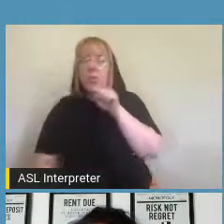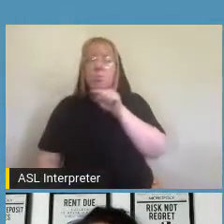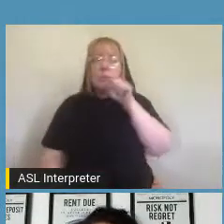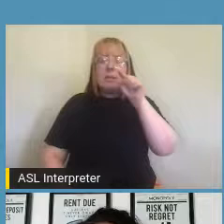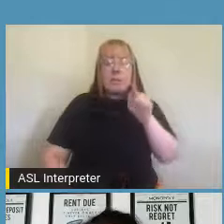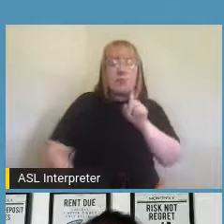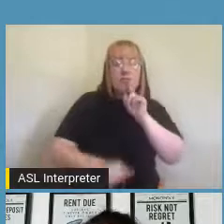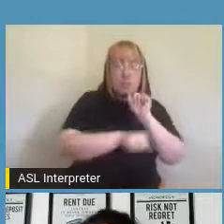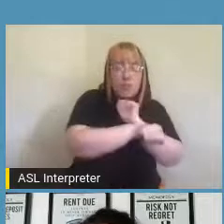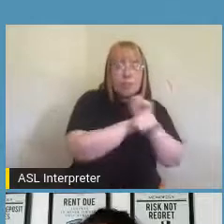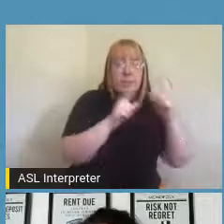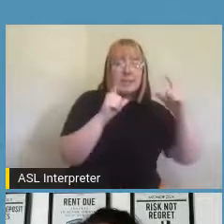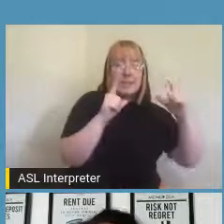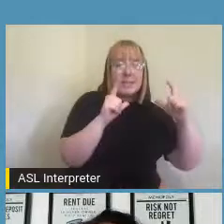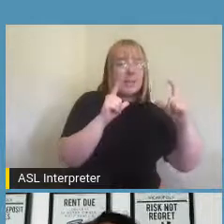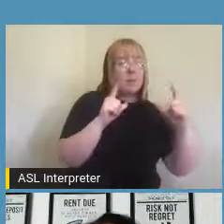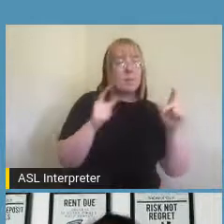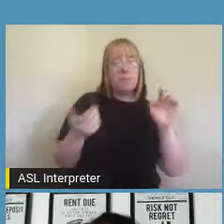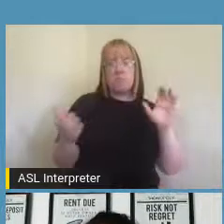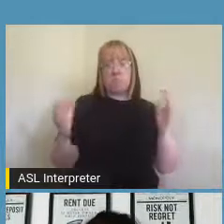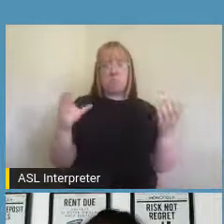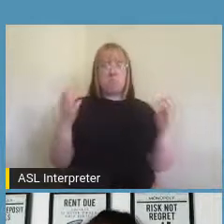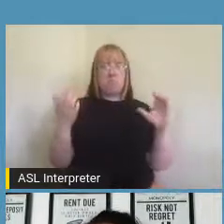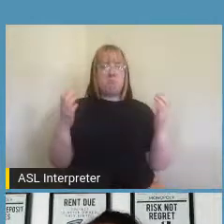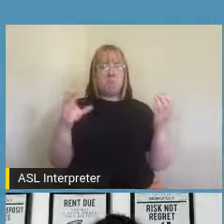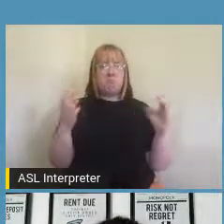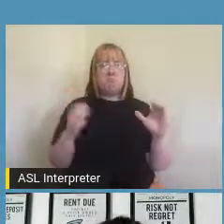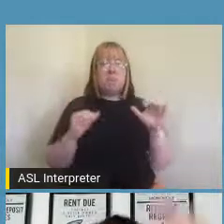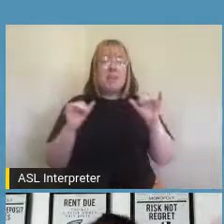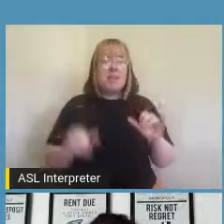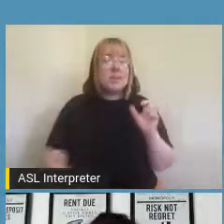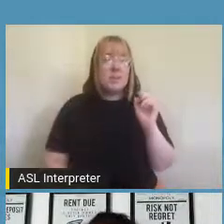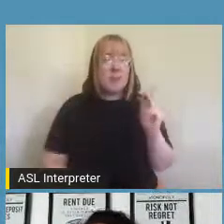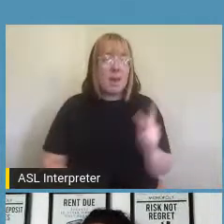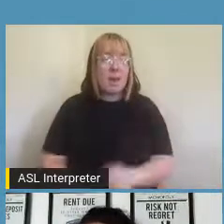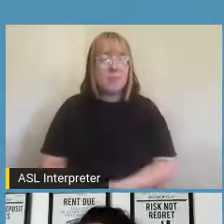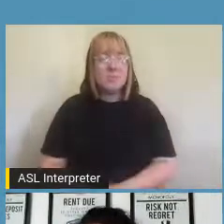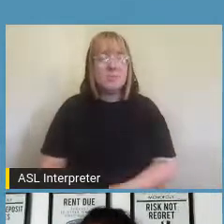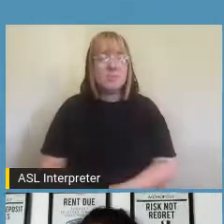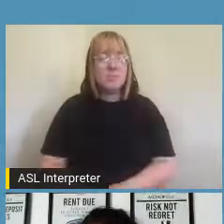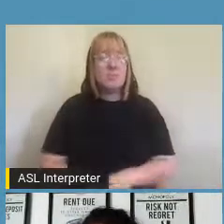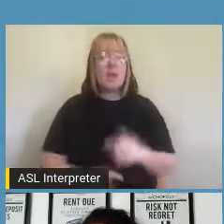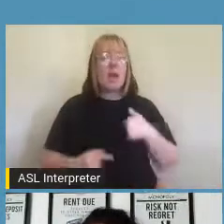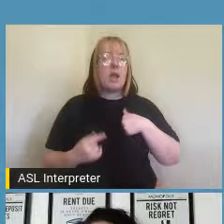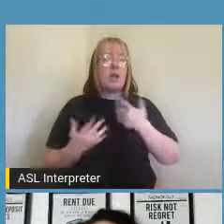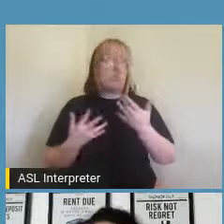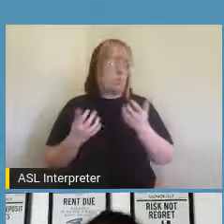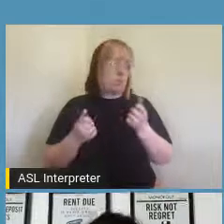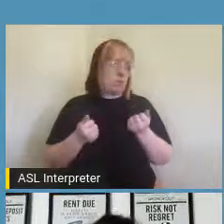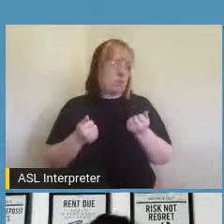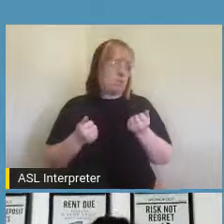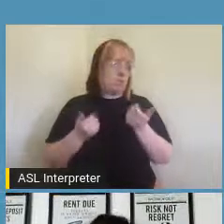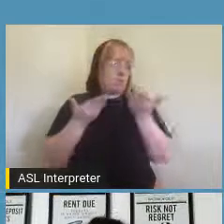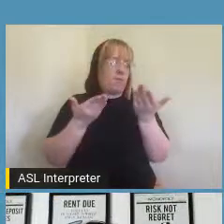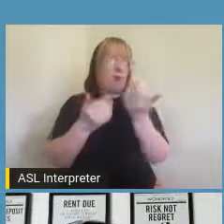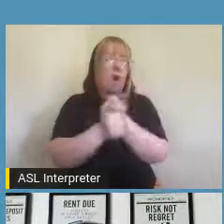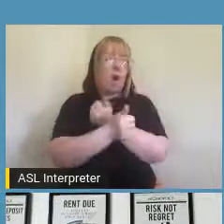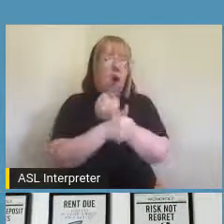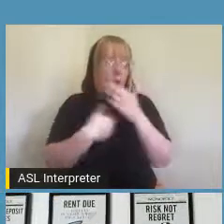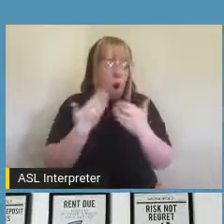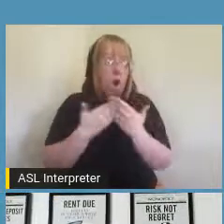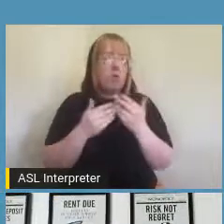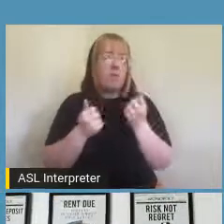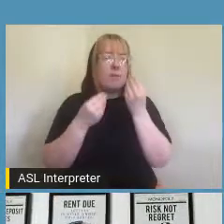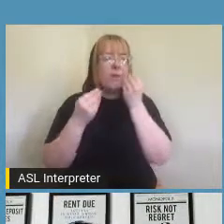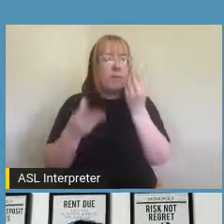affordable way than what I might be sharing here. And that's totally okay. This is just giving you the full breadth. And a couple of ways to think about